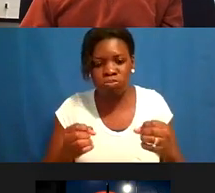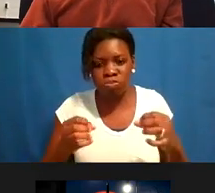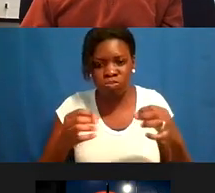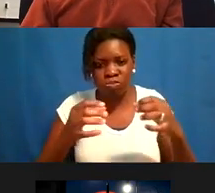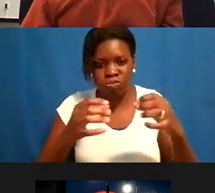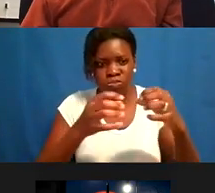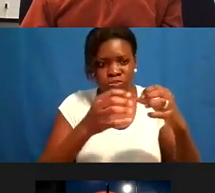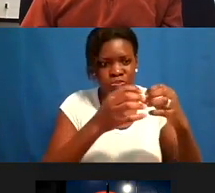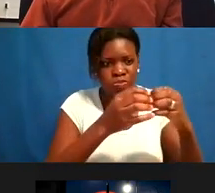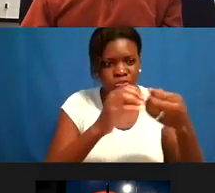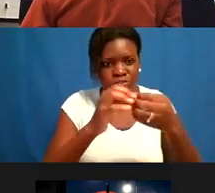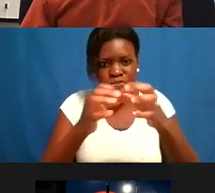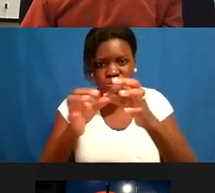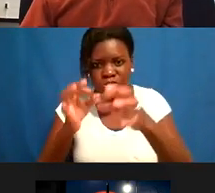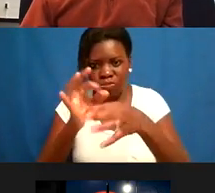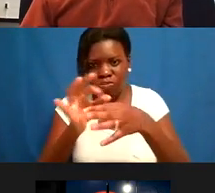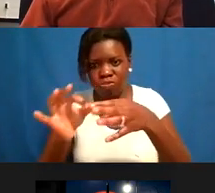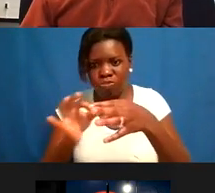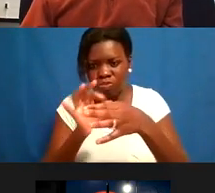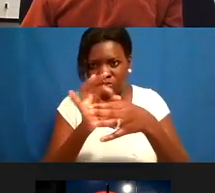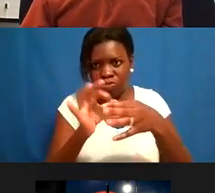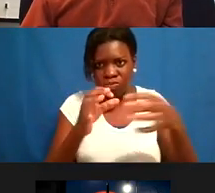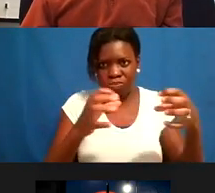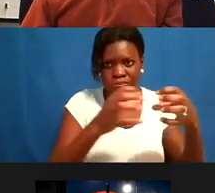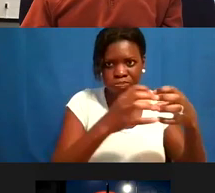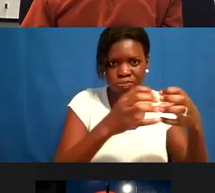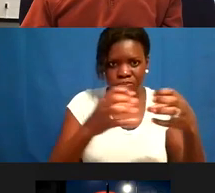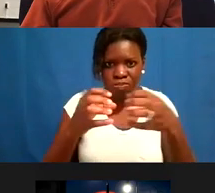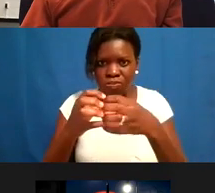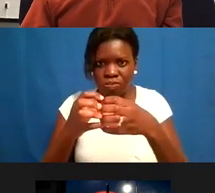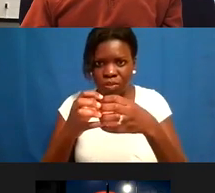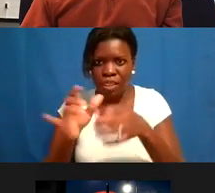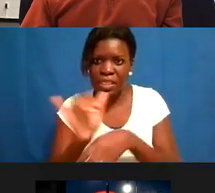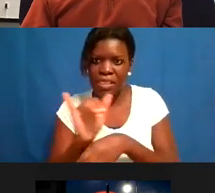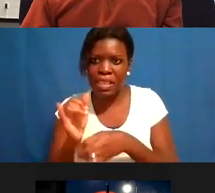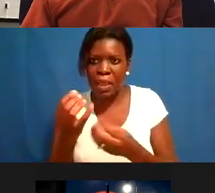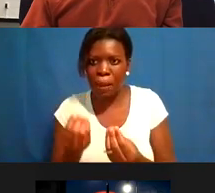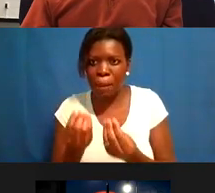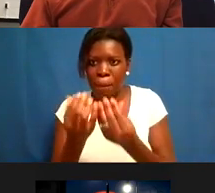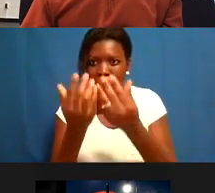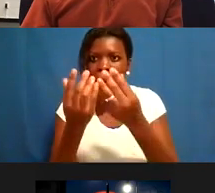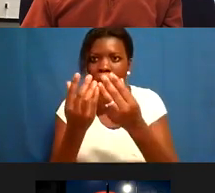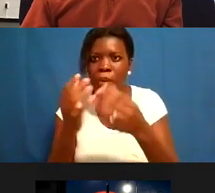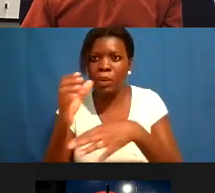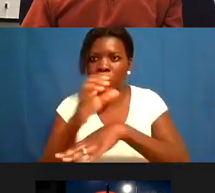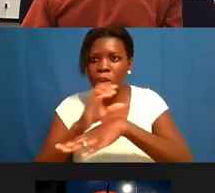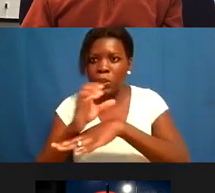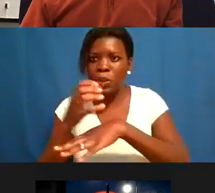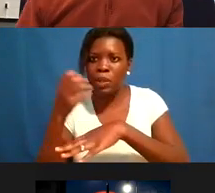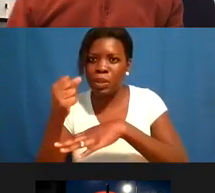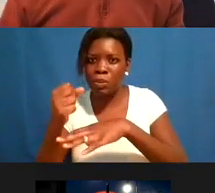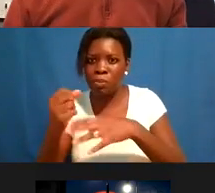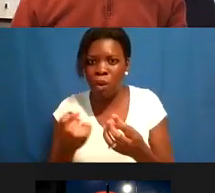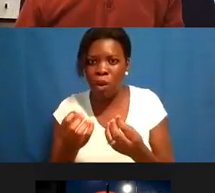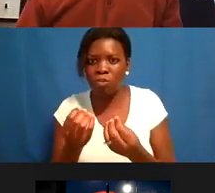also the reason why you see bubbles clumped together on top of your cup of hot cocoa or chocolate milk. So I hope the next time